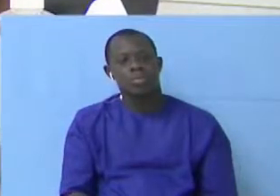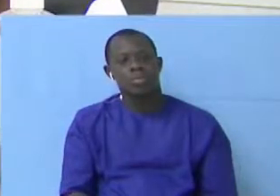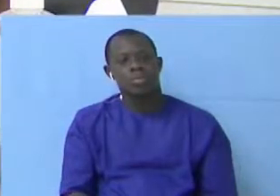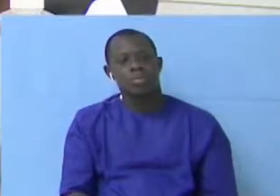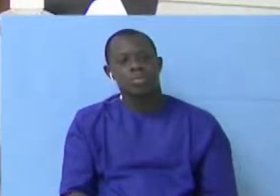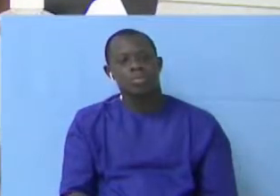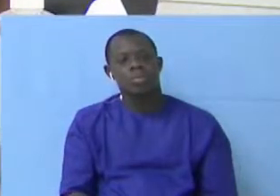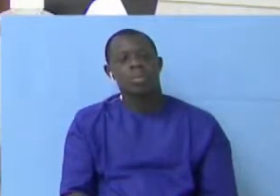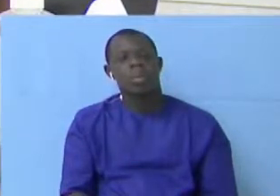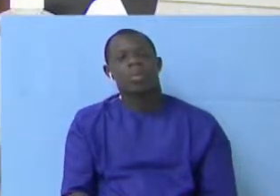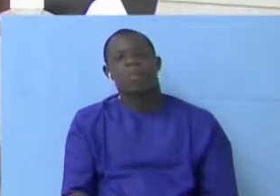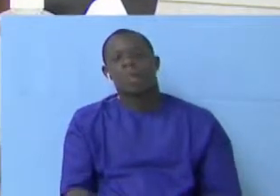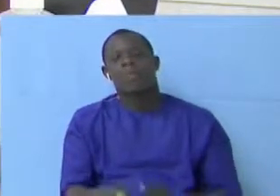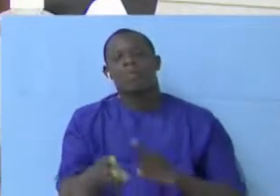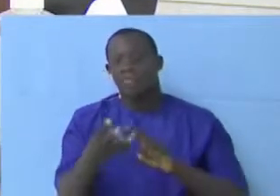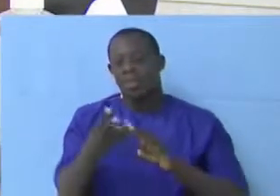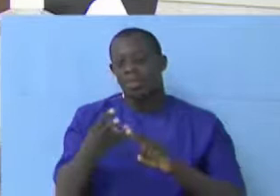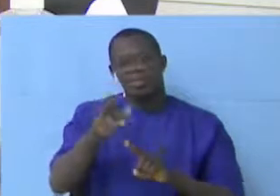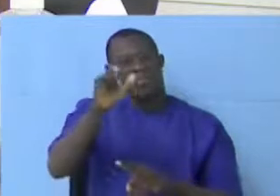again, I'm not sure.